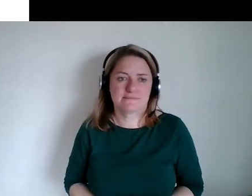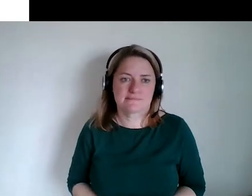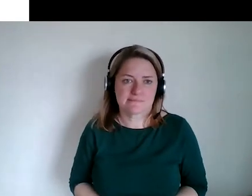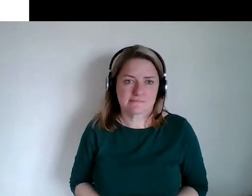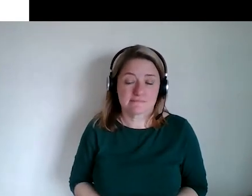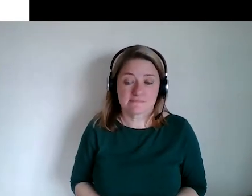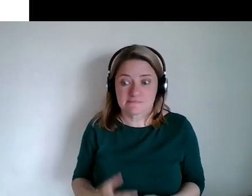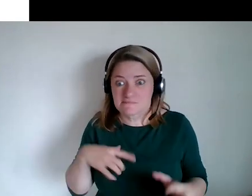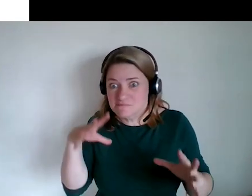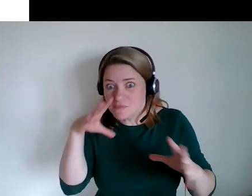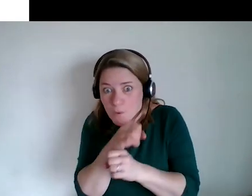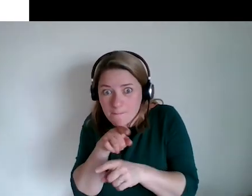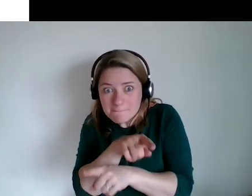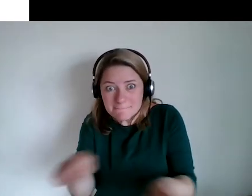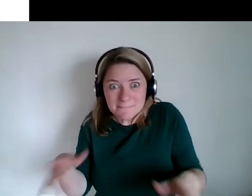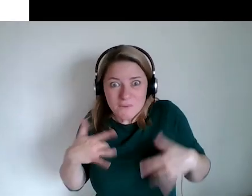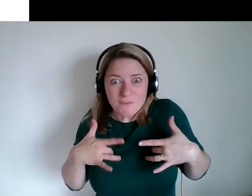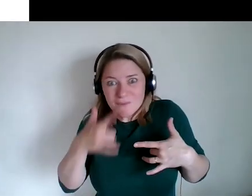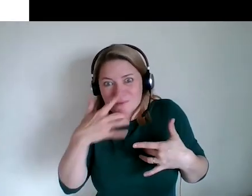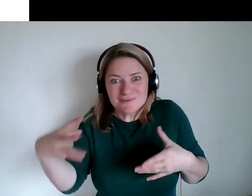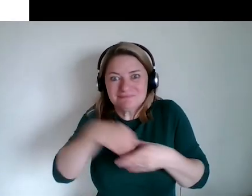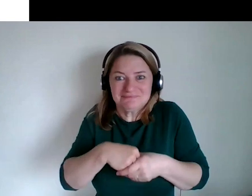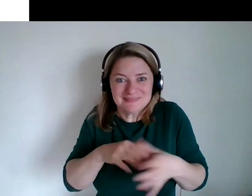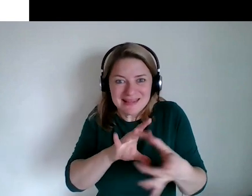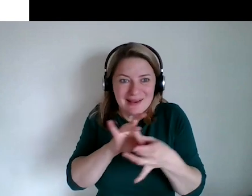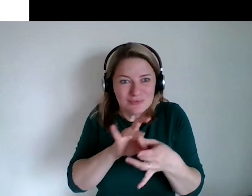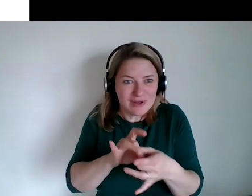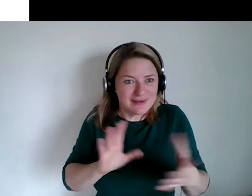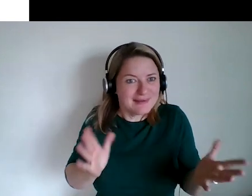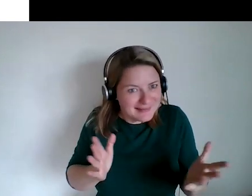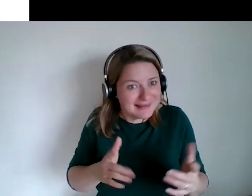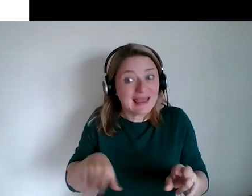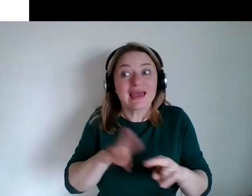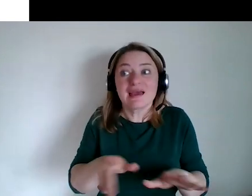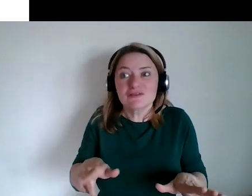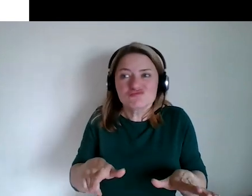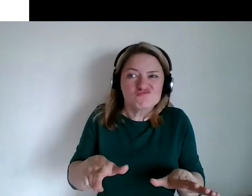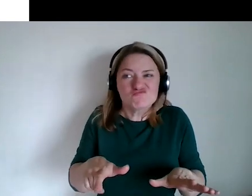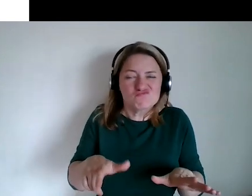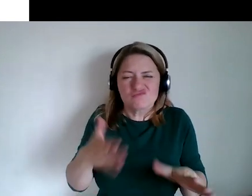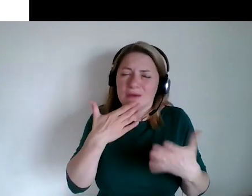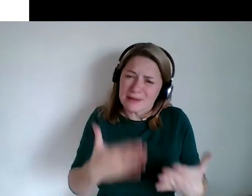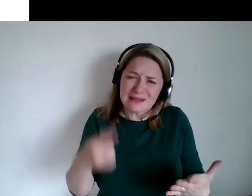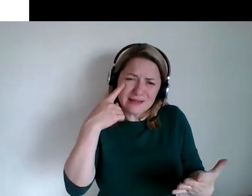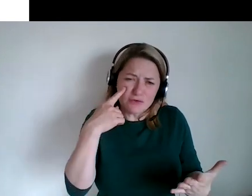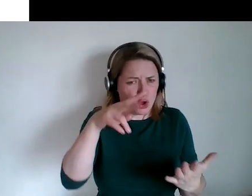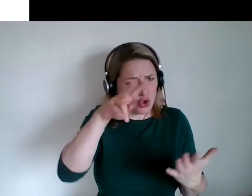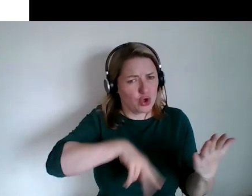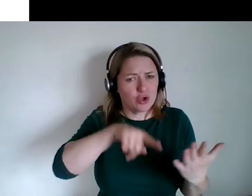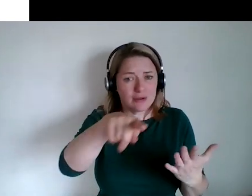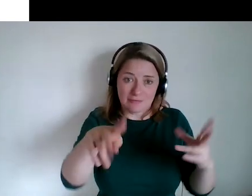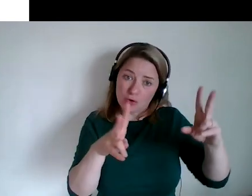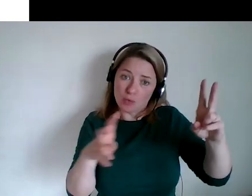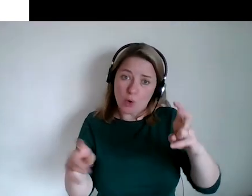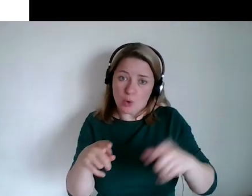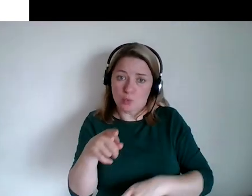So I hope I've motivated you to get involved in our network, but if I haven't, please do have a read of one of our quotes from one of